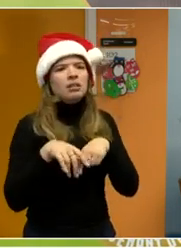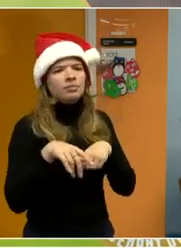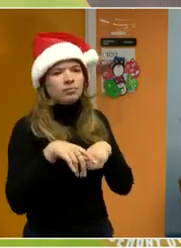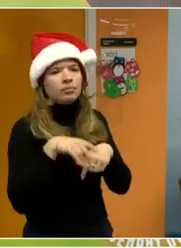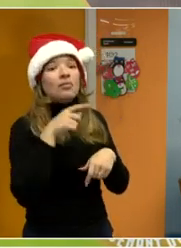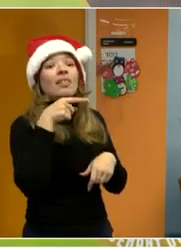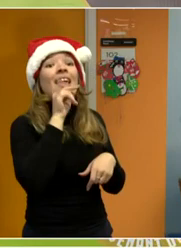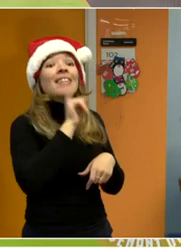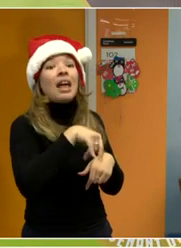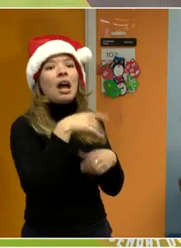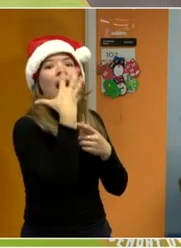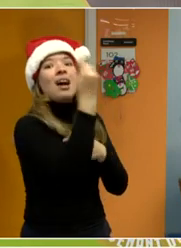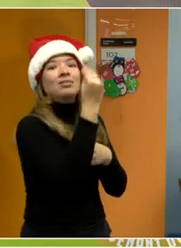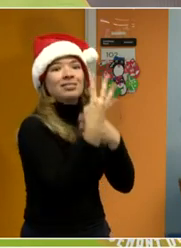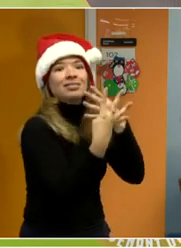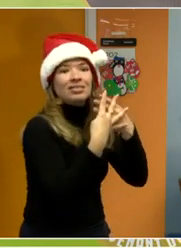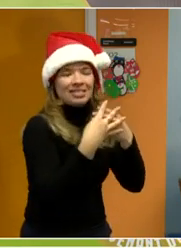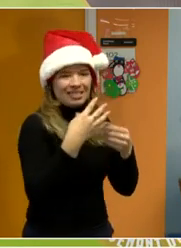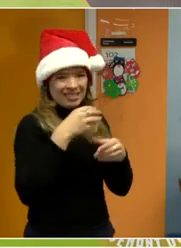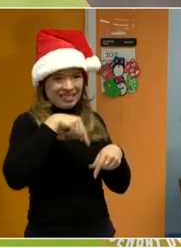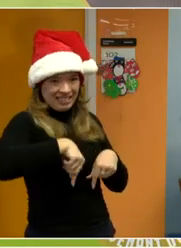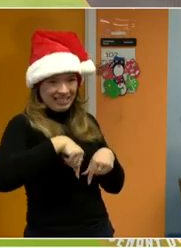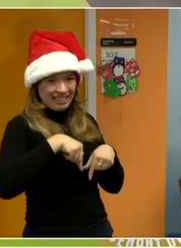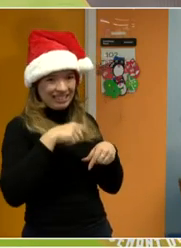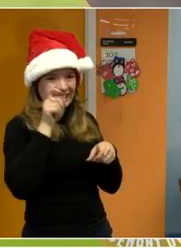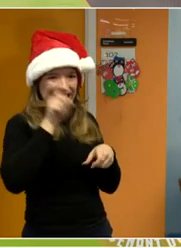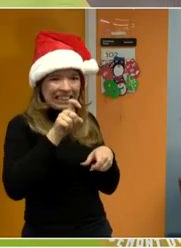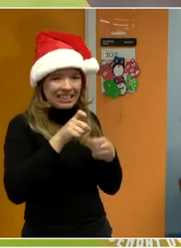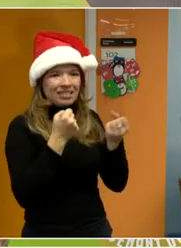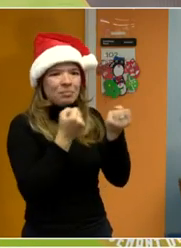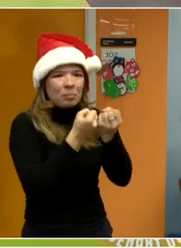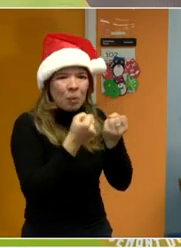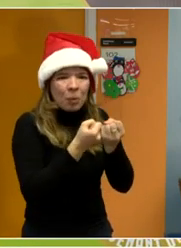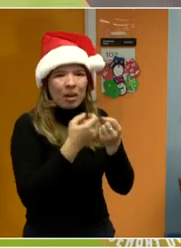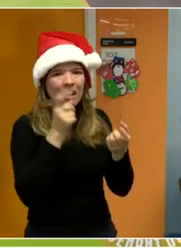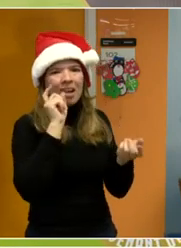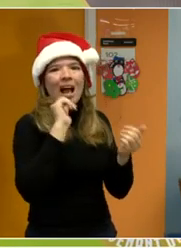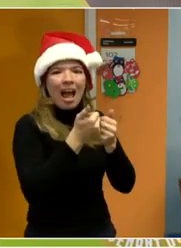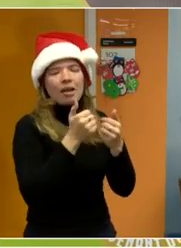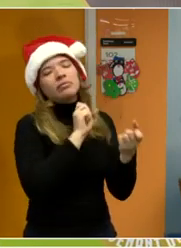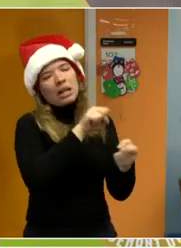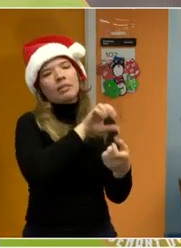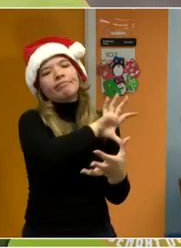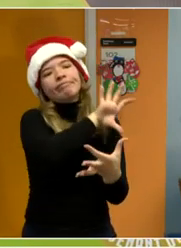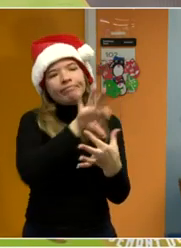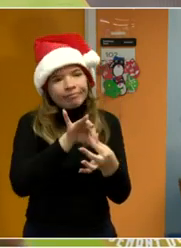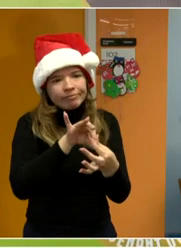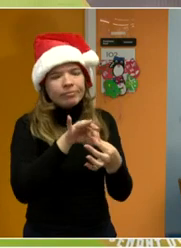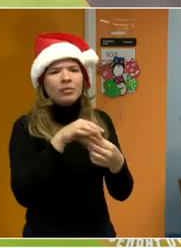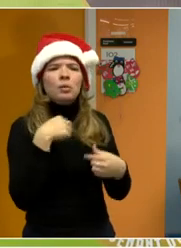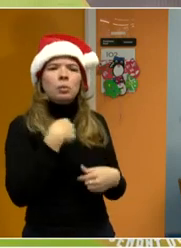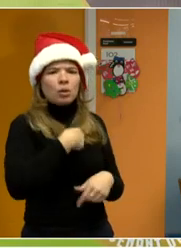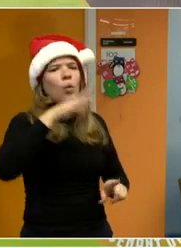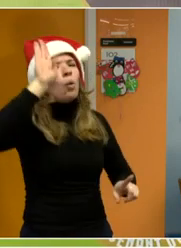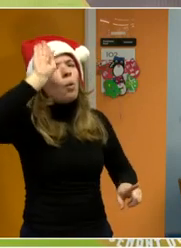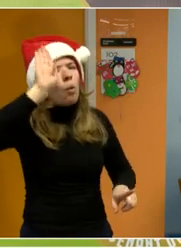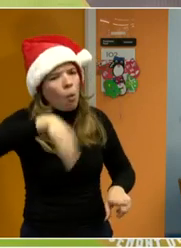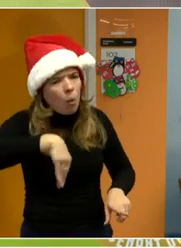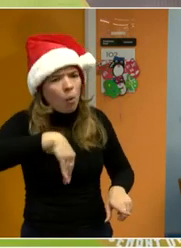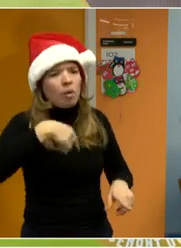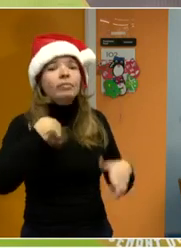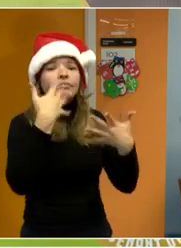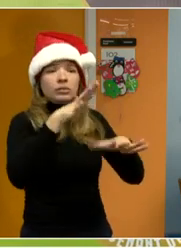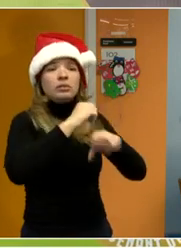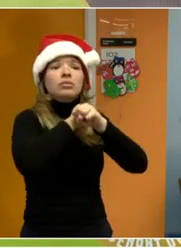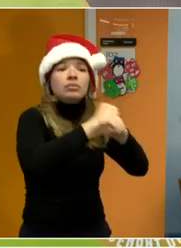outside of those facilities that need help and aren't connected to help. The one thing I know for sure is that if they're in a secure facility, they